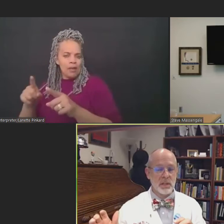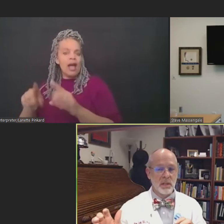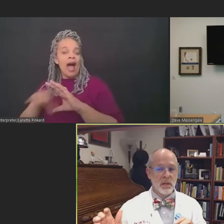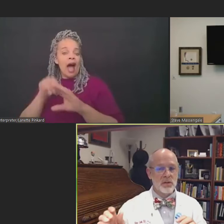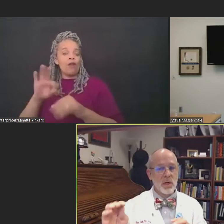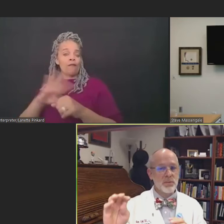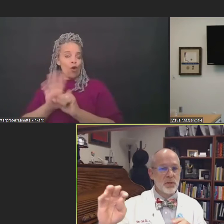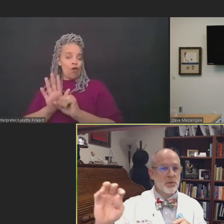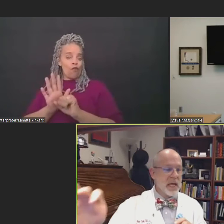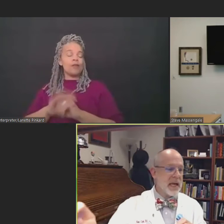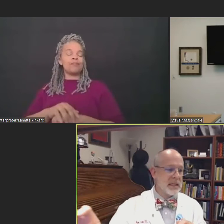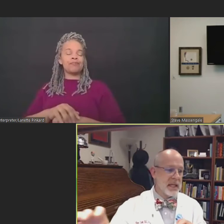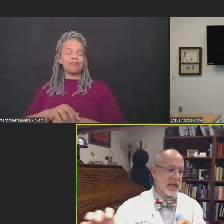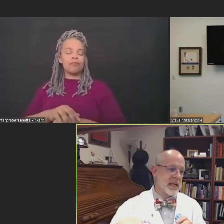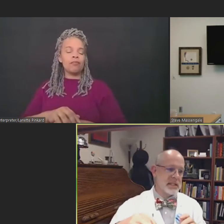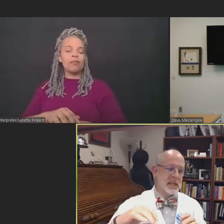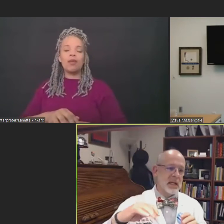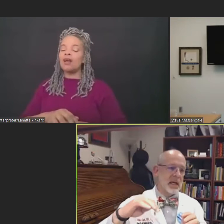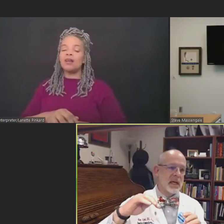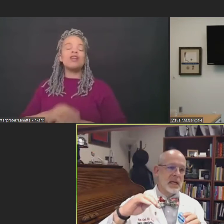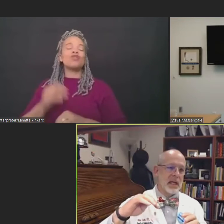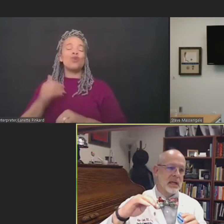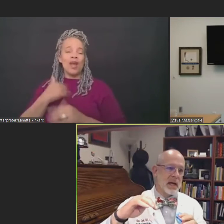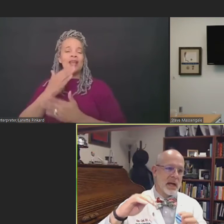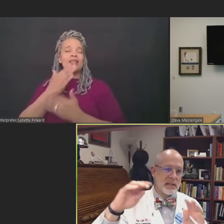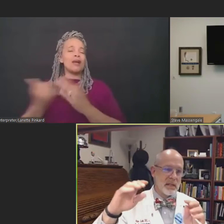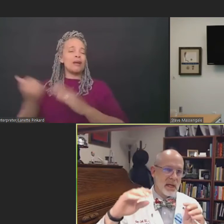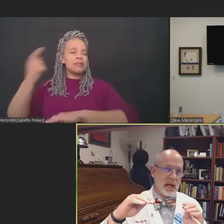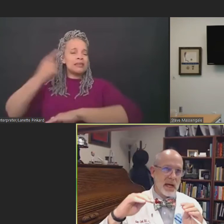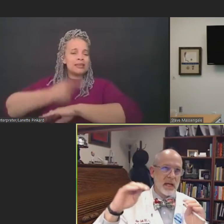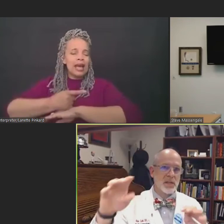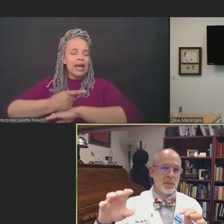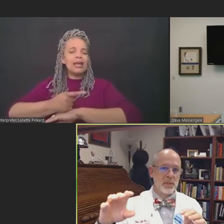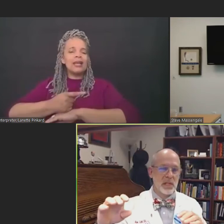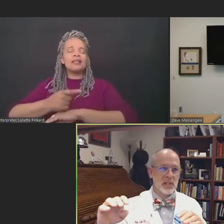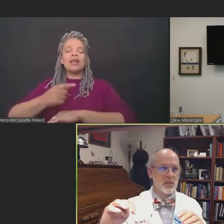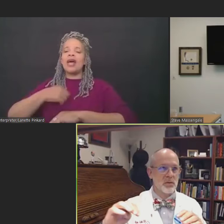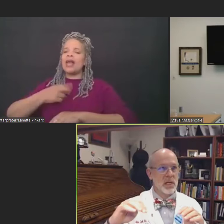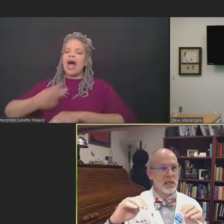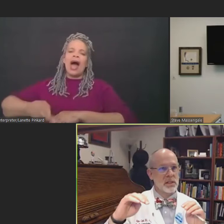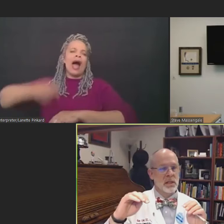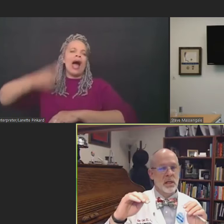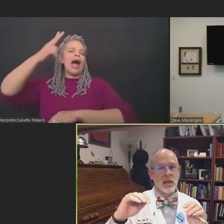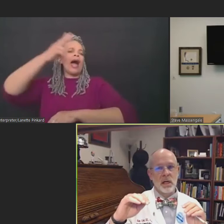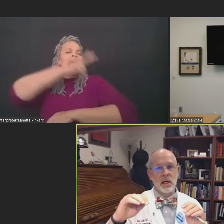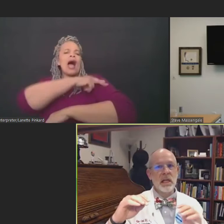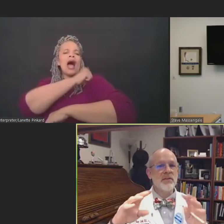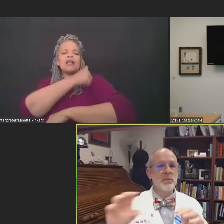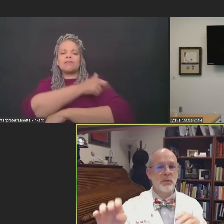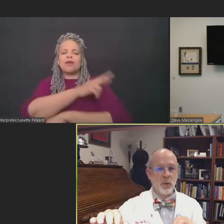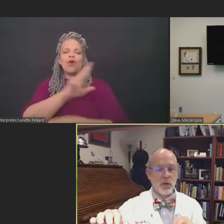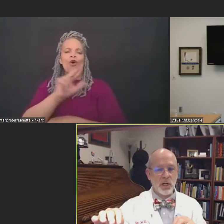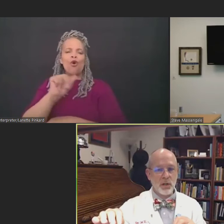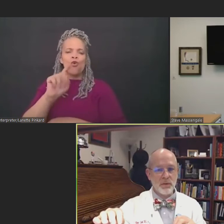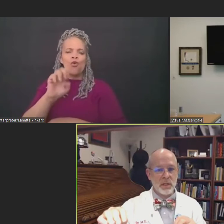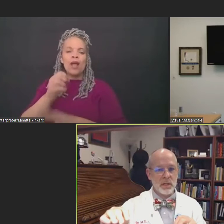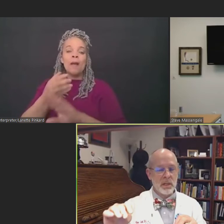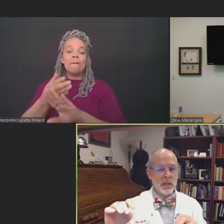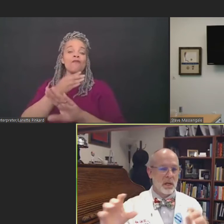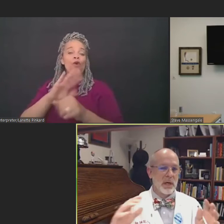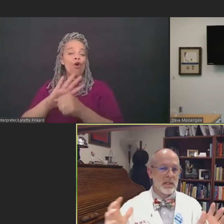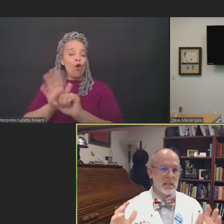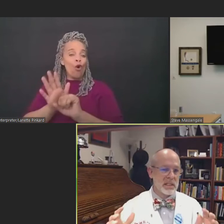COVID. So I'm sure we had days in high hospitalization rates even before